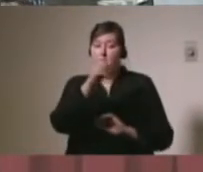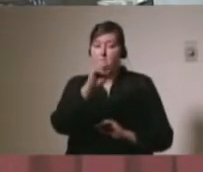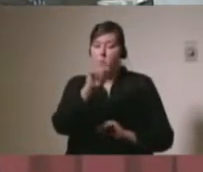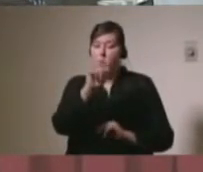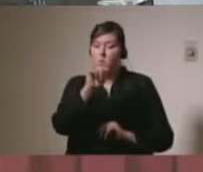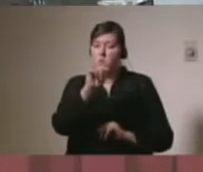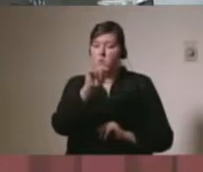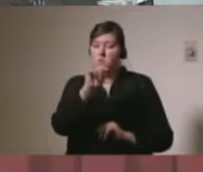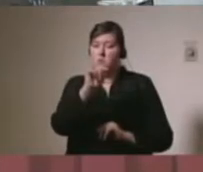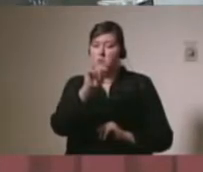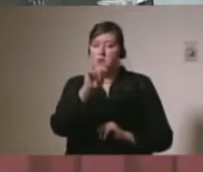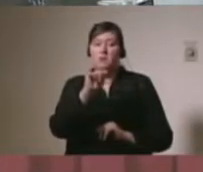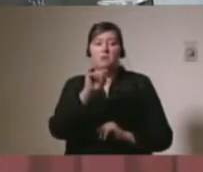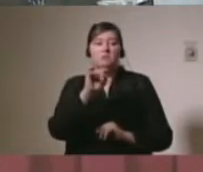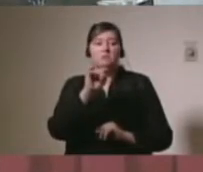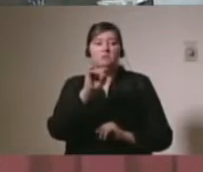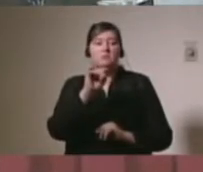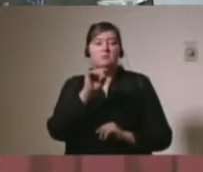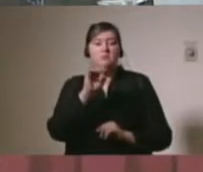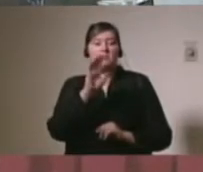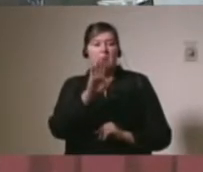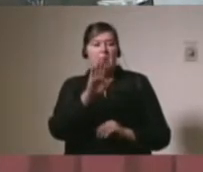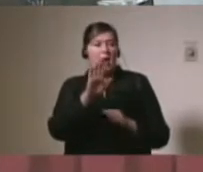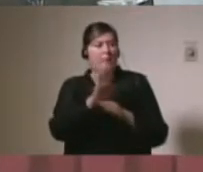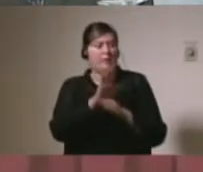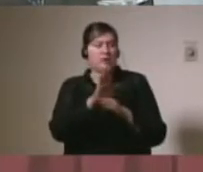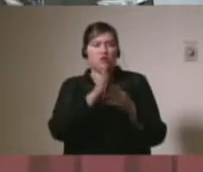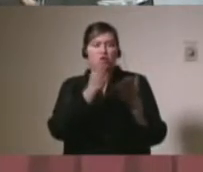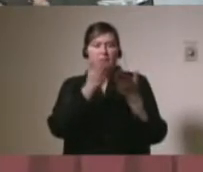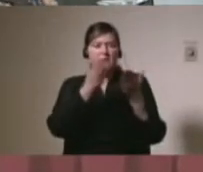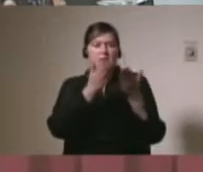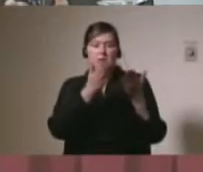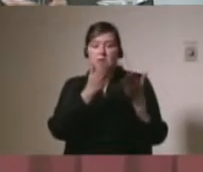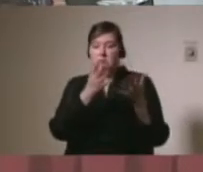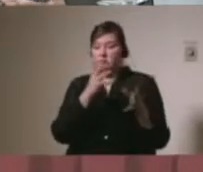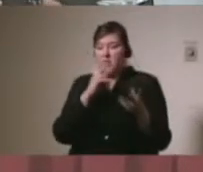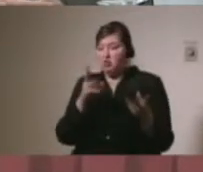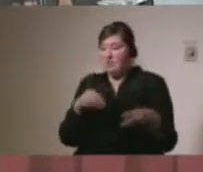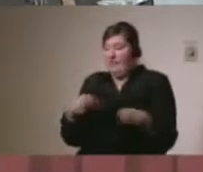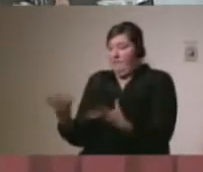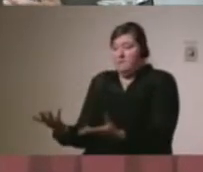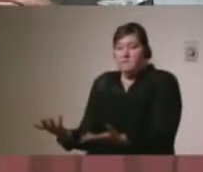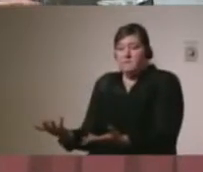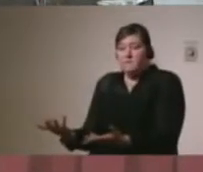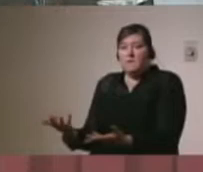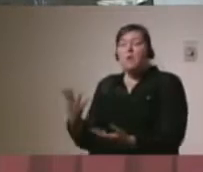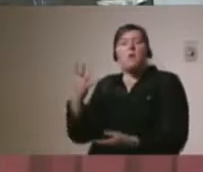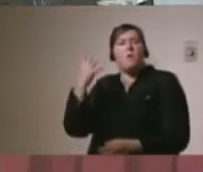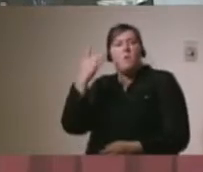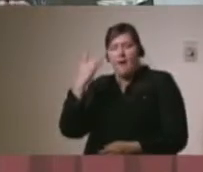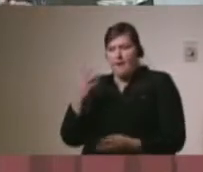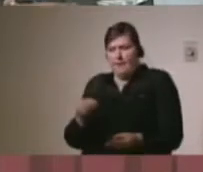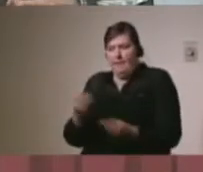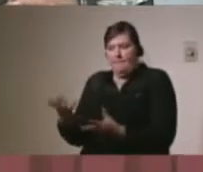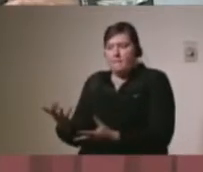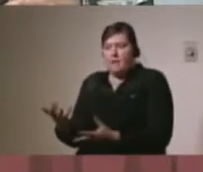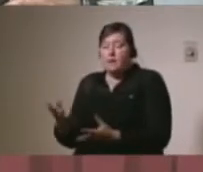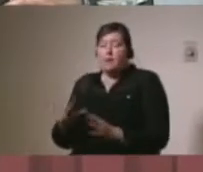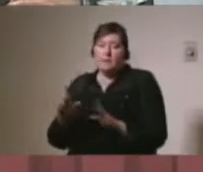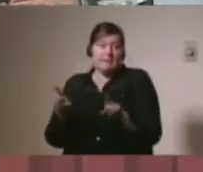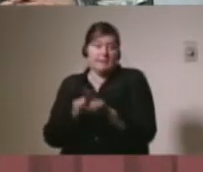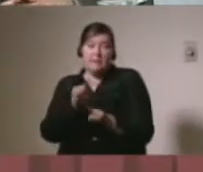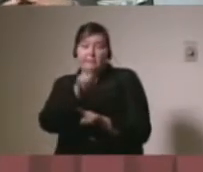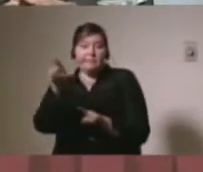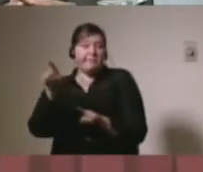its business to competition such as DX Mail. And that's because, like everyone else has said here,